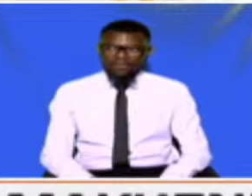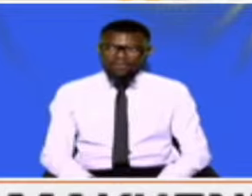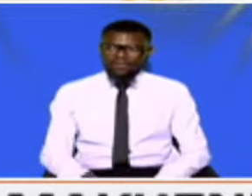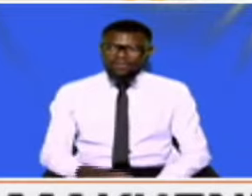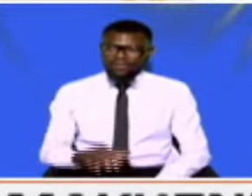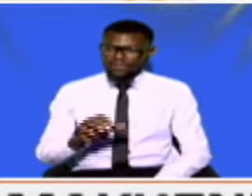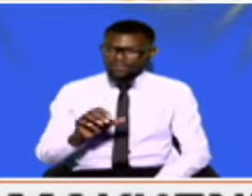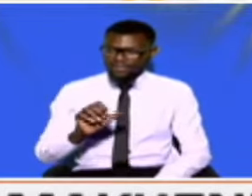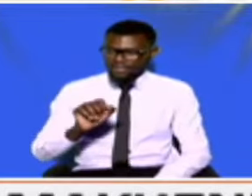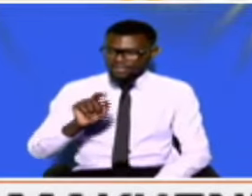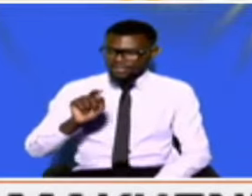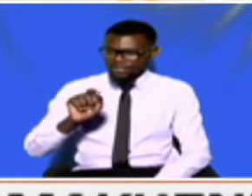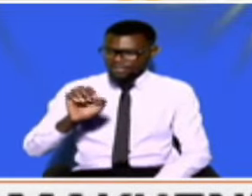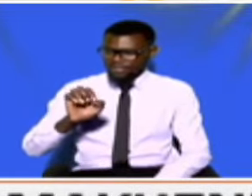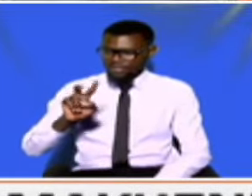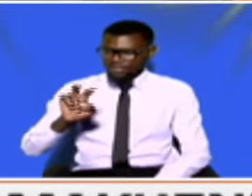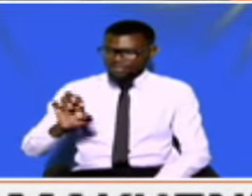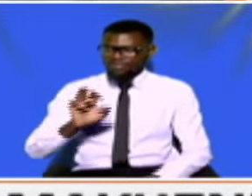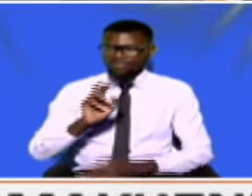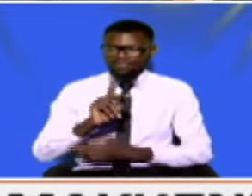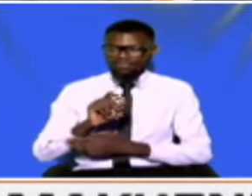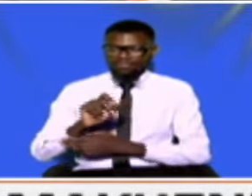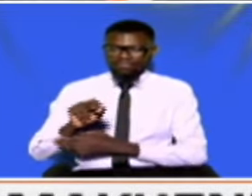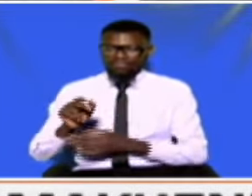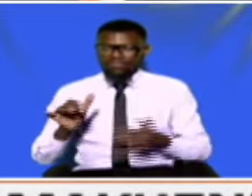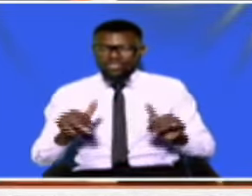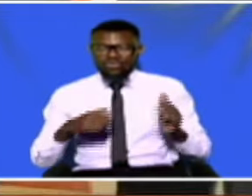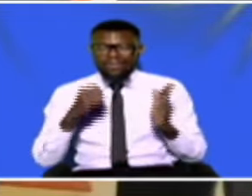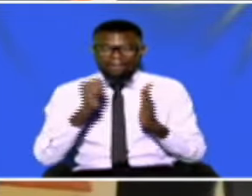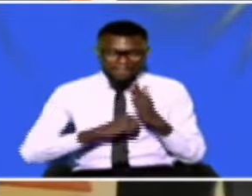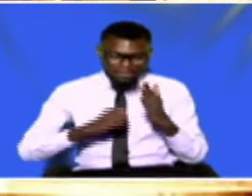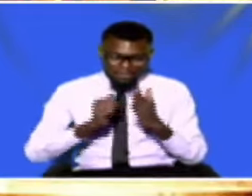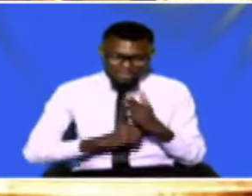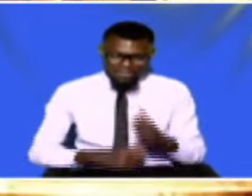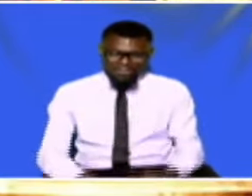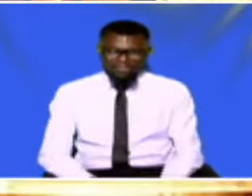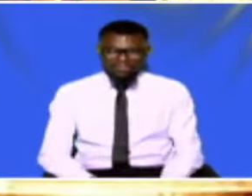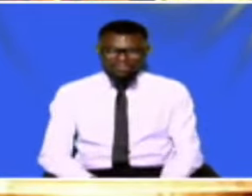Steven Zioka, KTN News, Makueni.